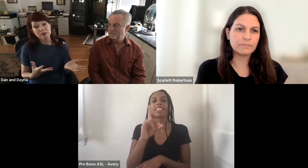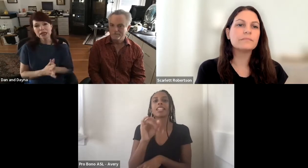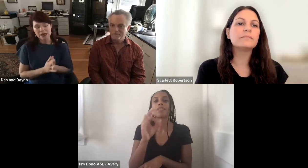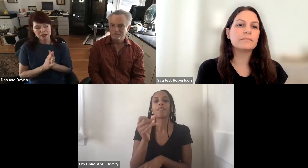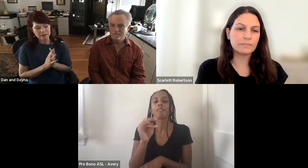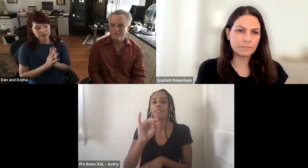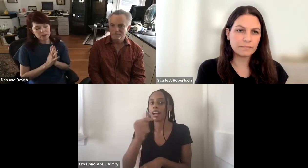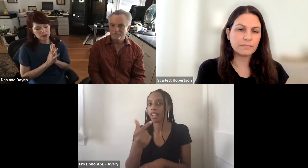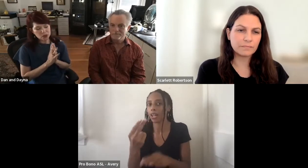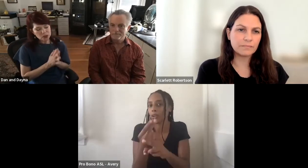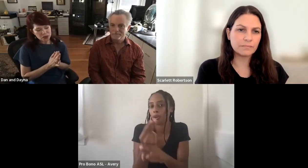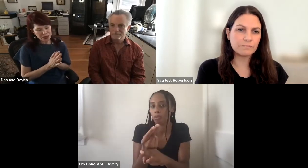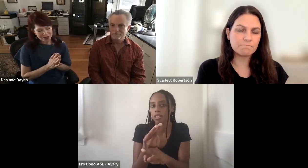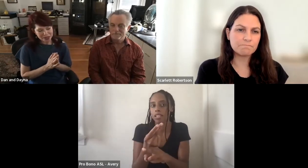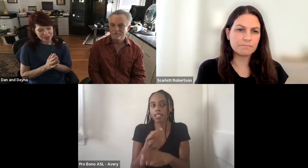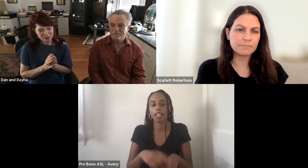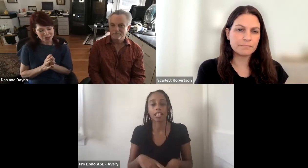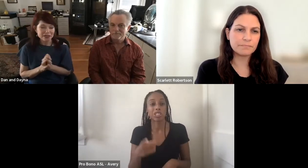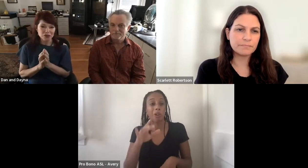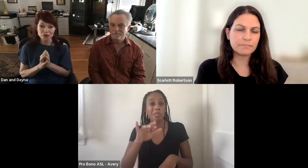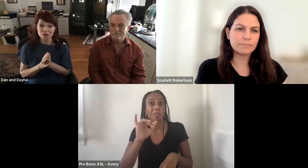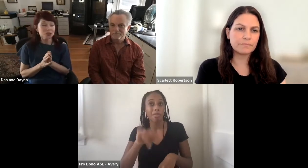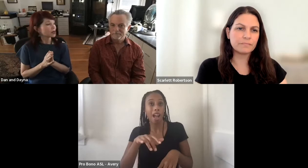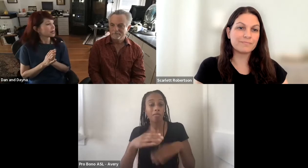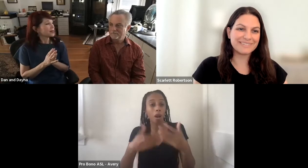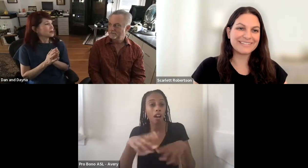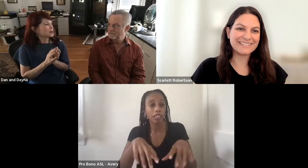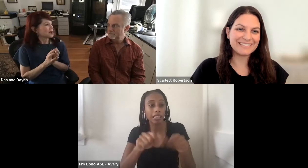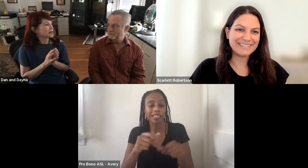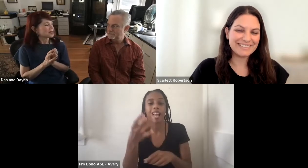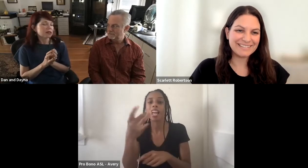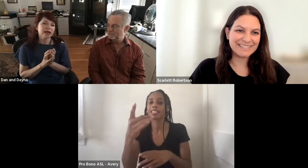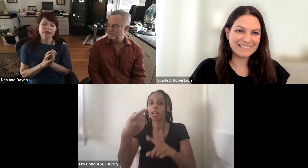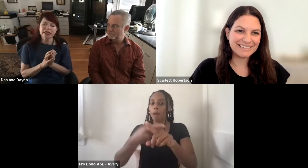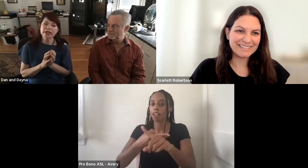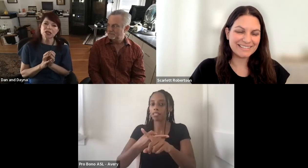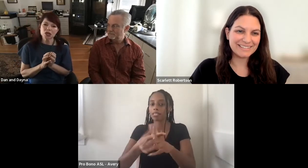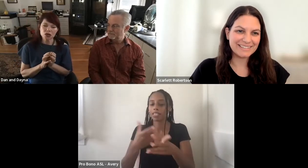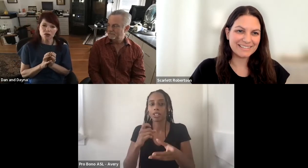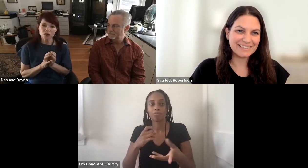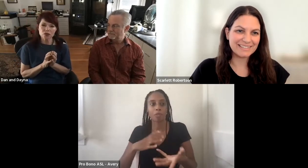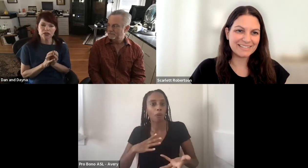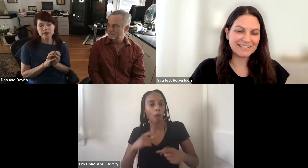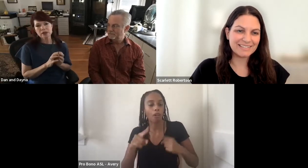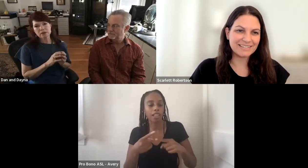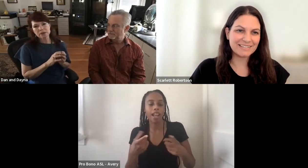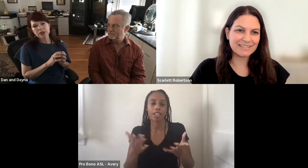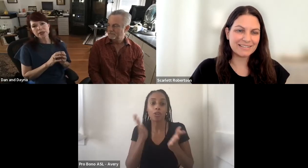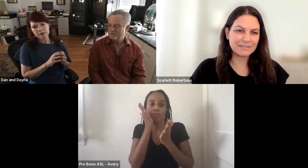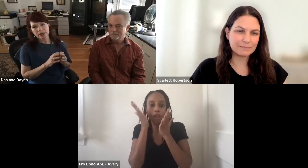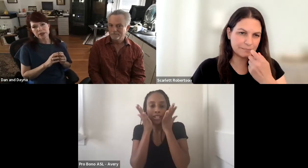months. The cool thing about that 18 months, even though it was frustrating, was it allowed us to get to know some of